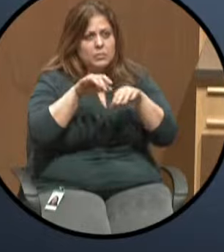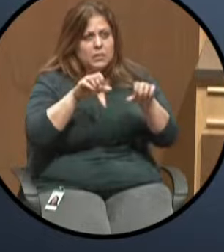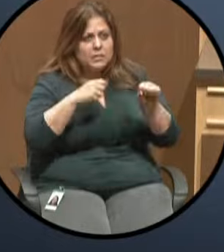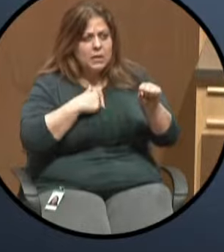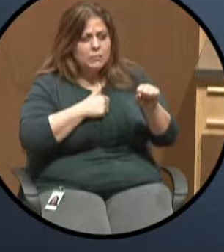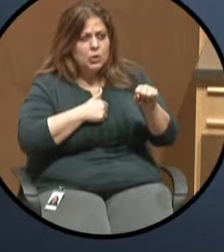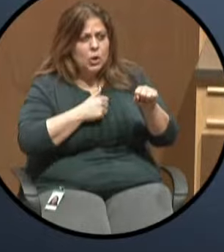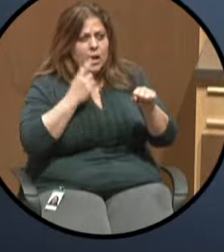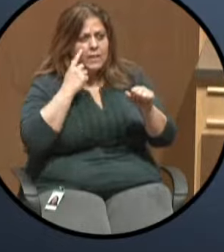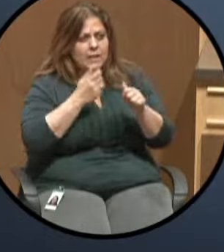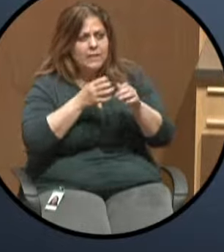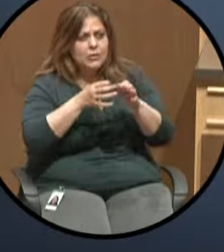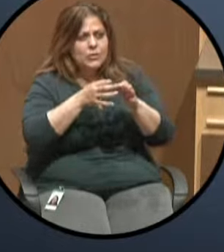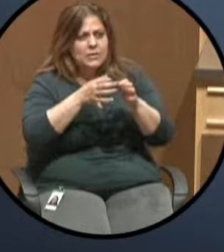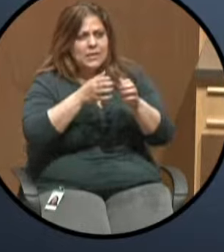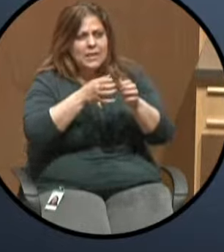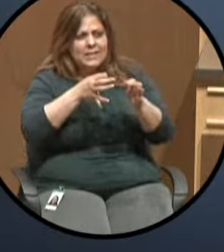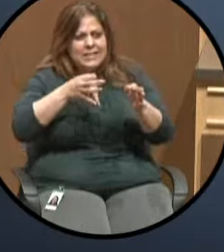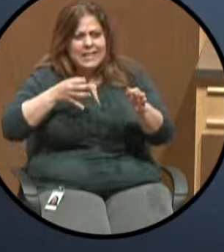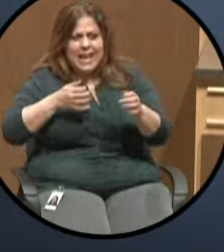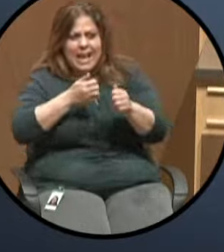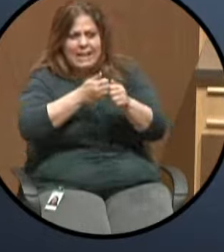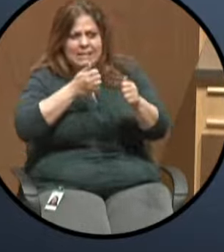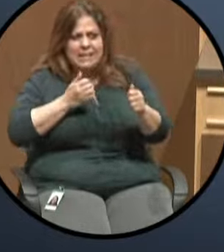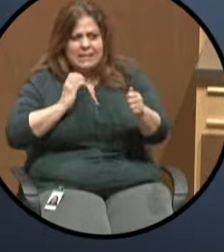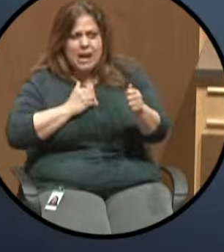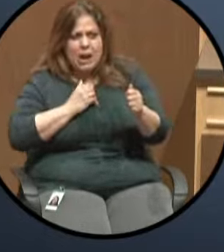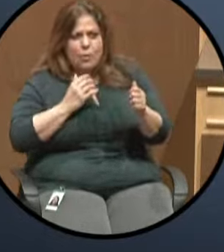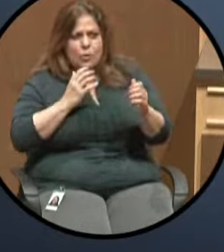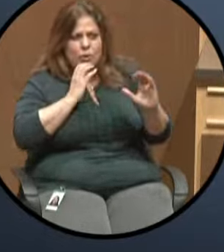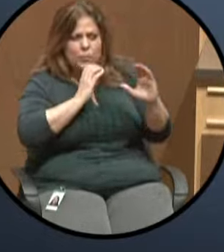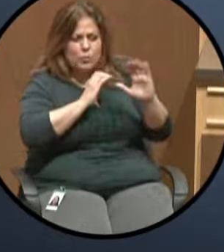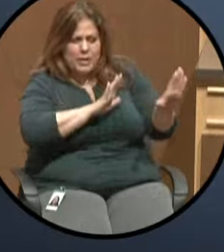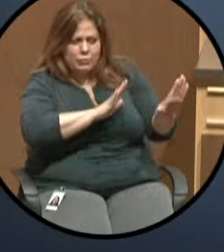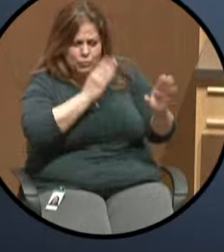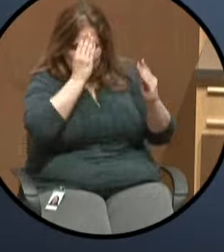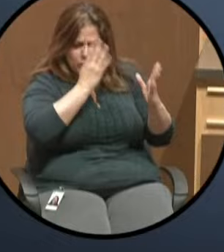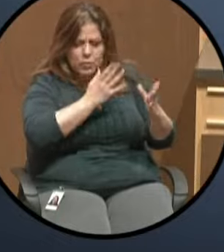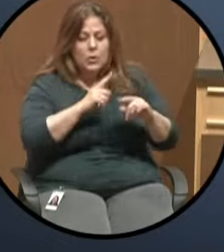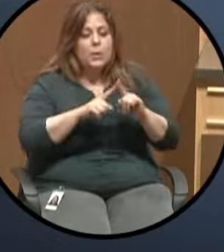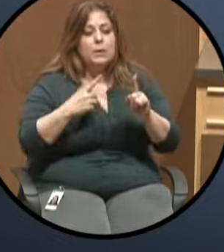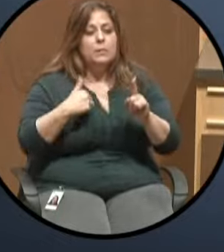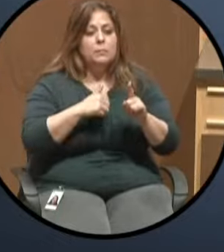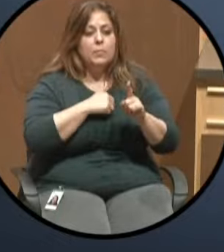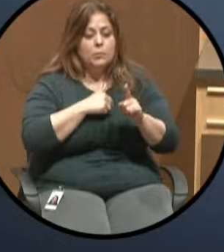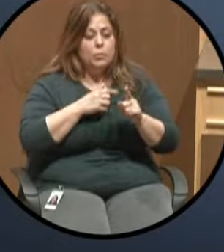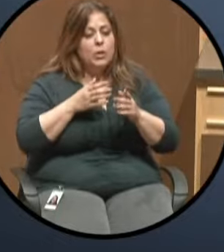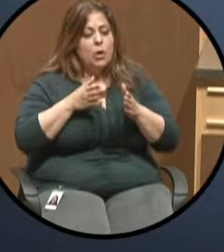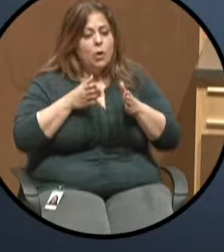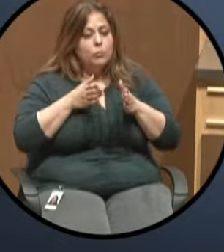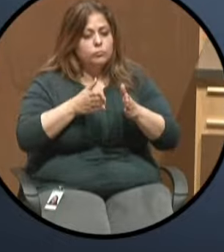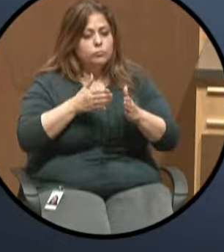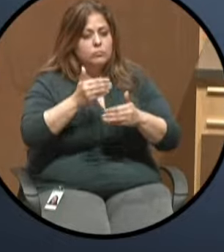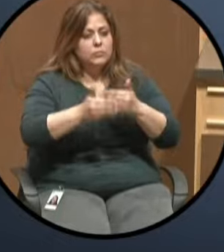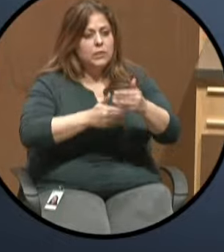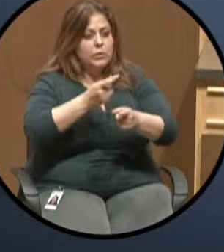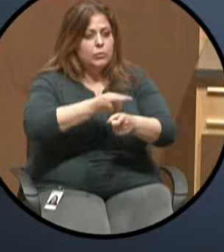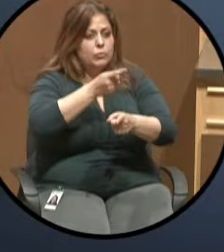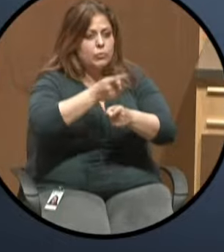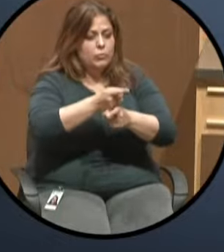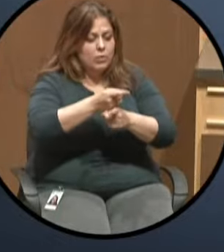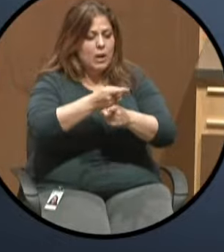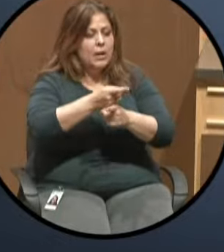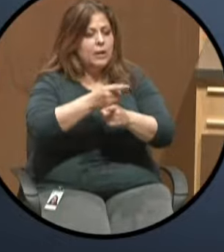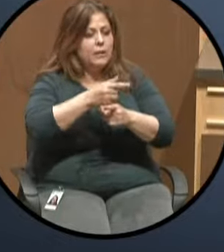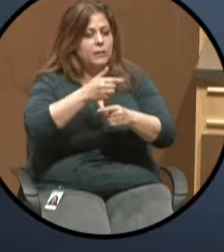Yes, I'm sorry. There's a little bit of delay here, but we are moving in a right direction. But I do want